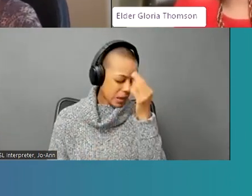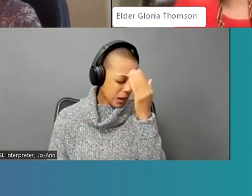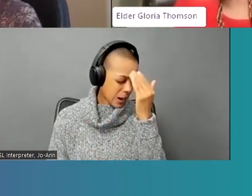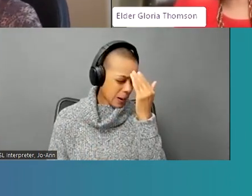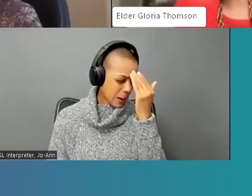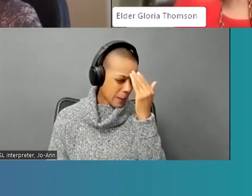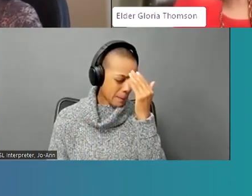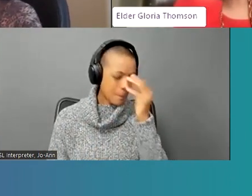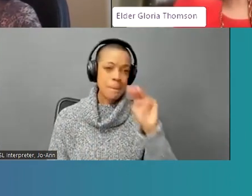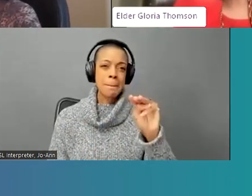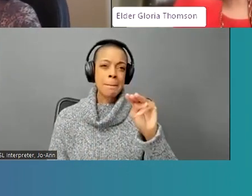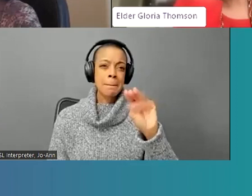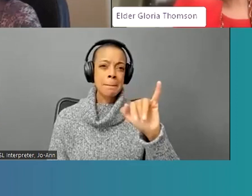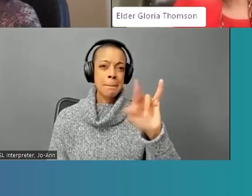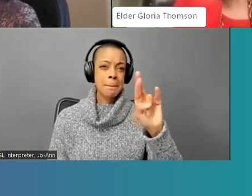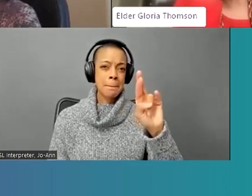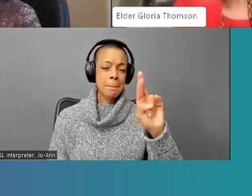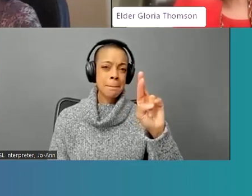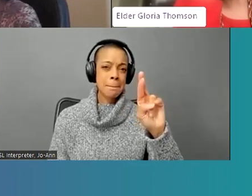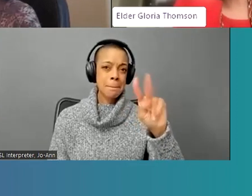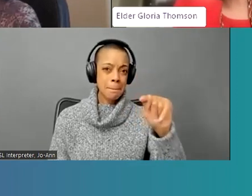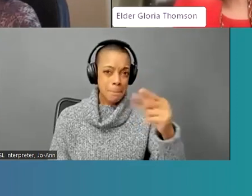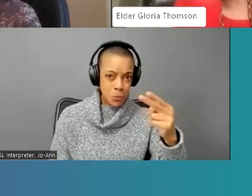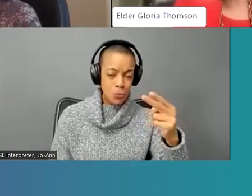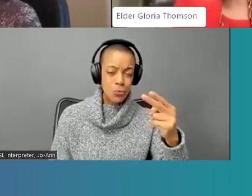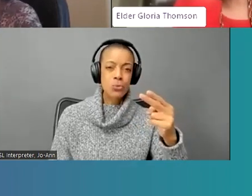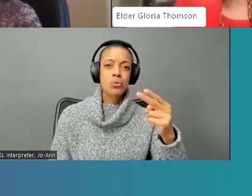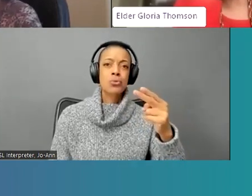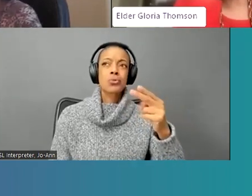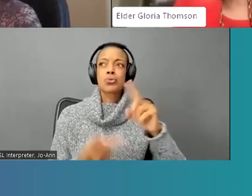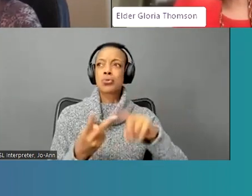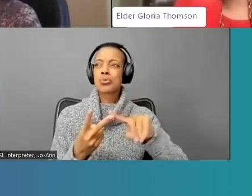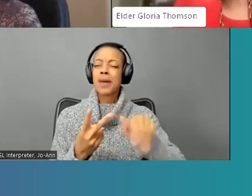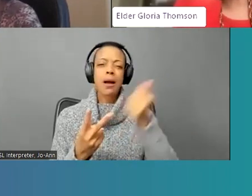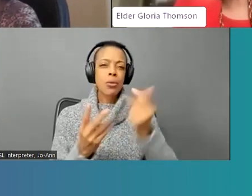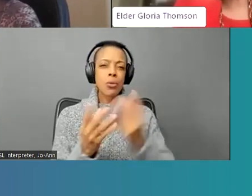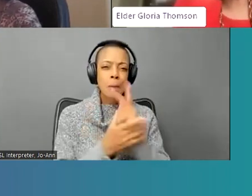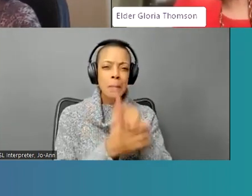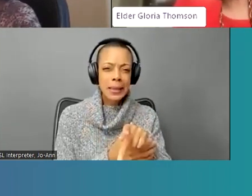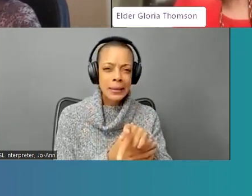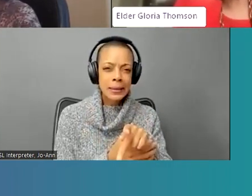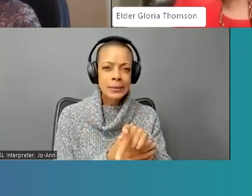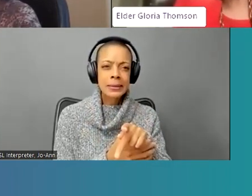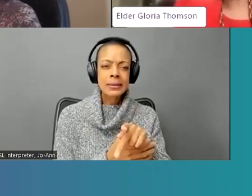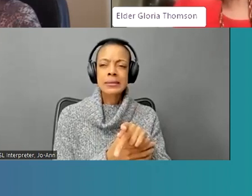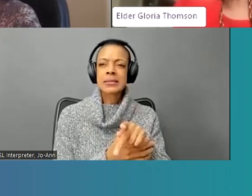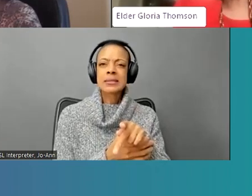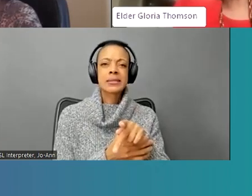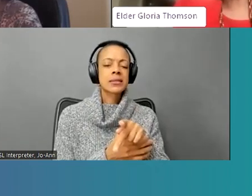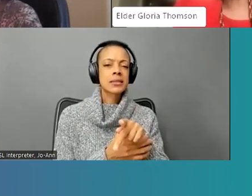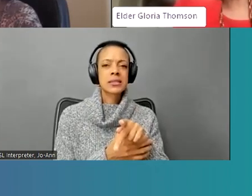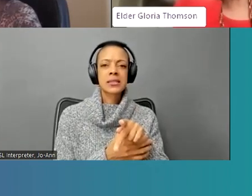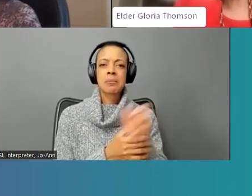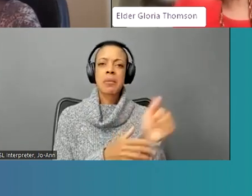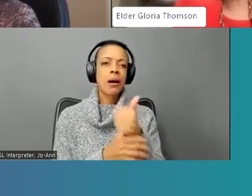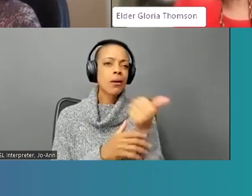myrrh, and there's other kind of plants or elements that